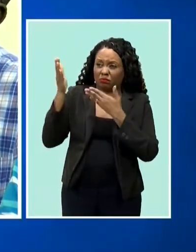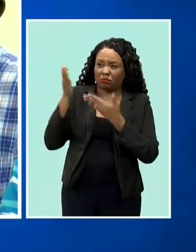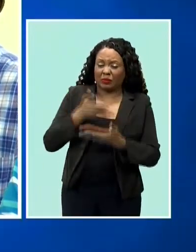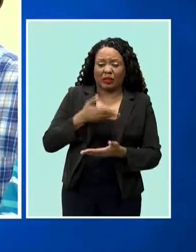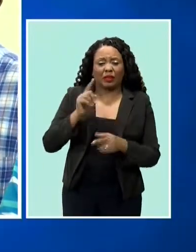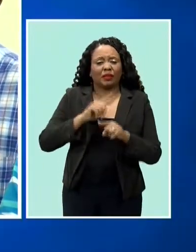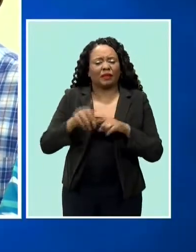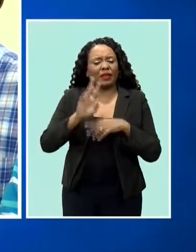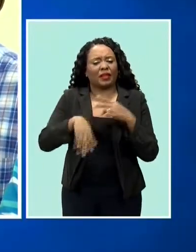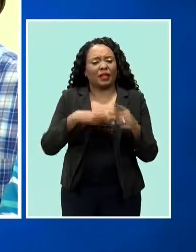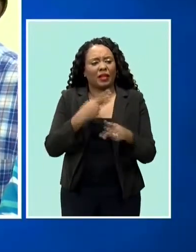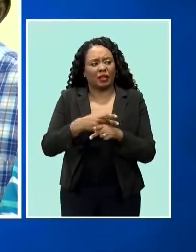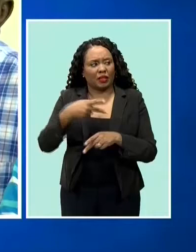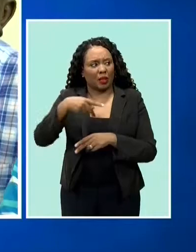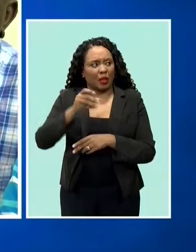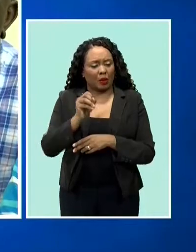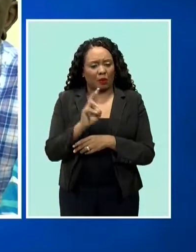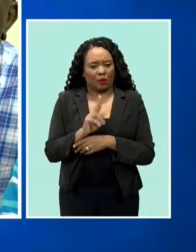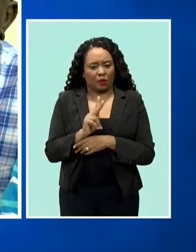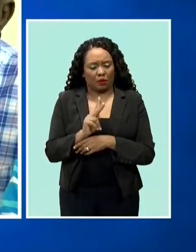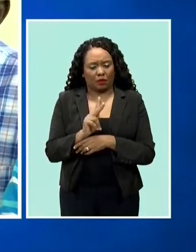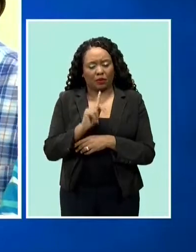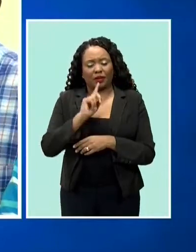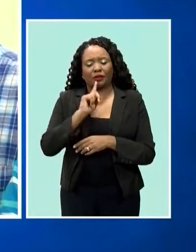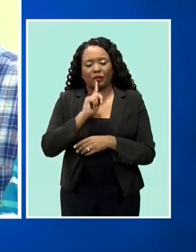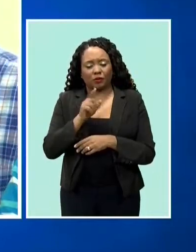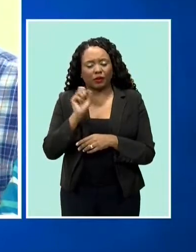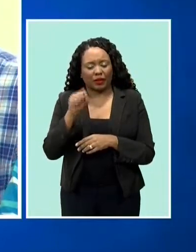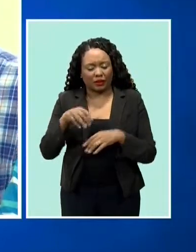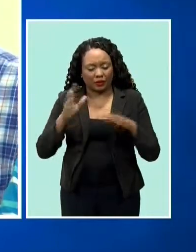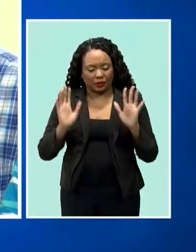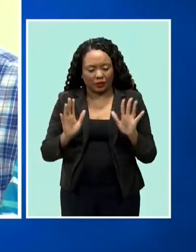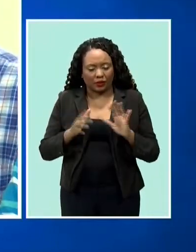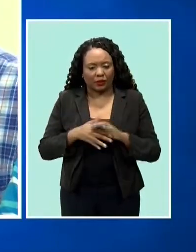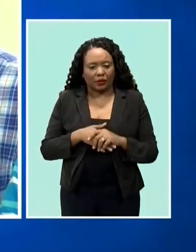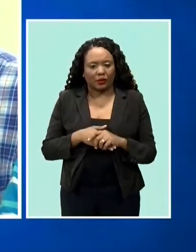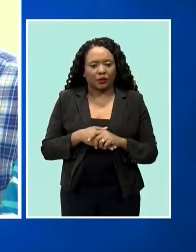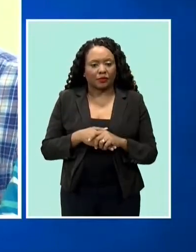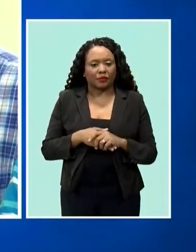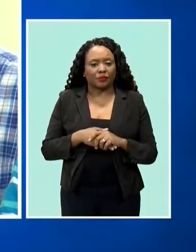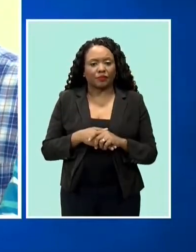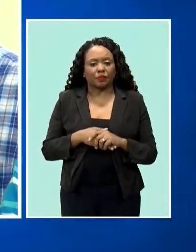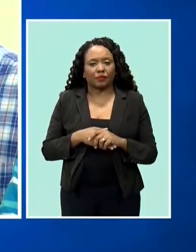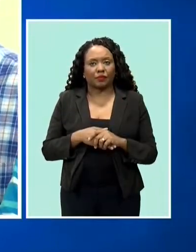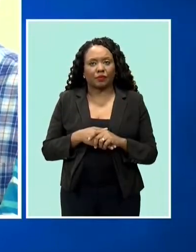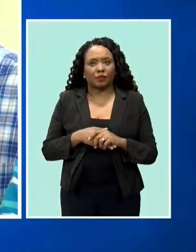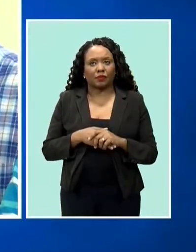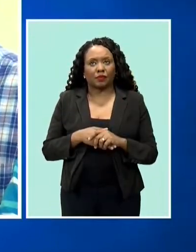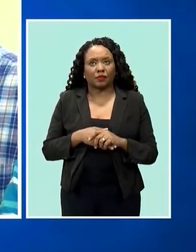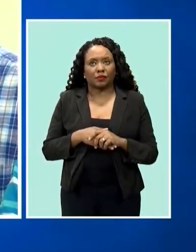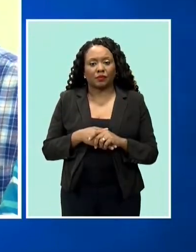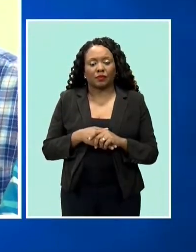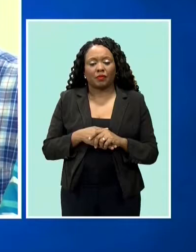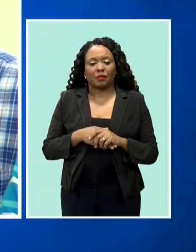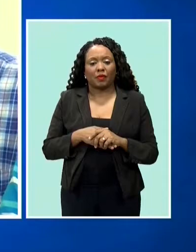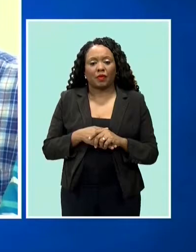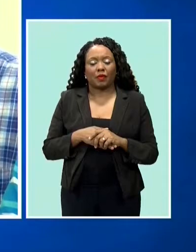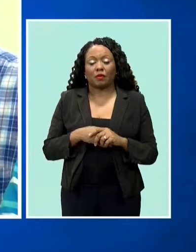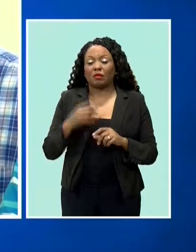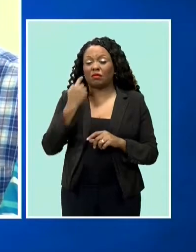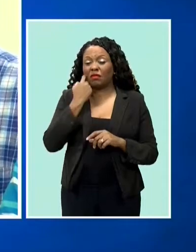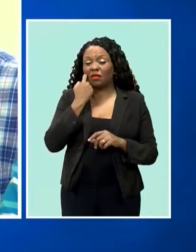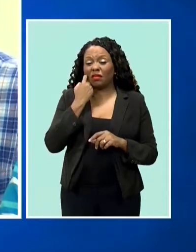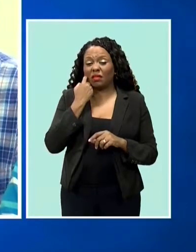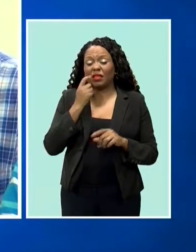so that is true. And there are quite a bit of pork that has been imported